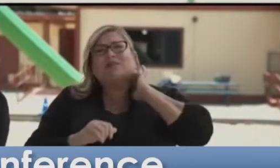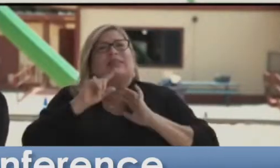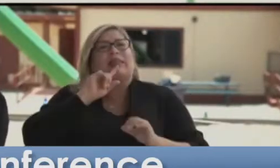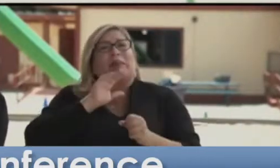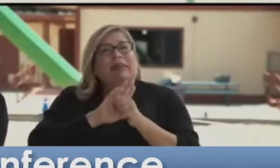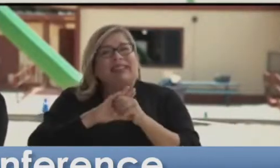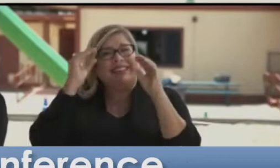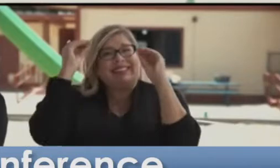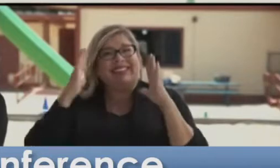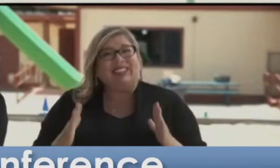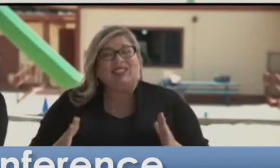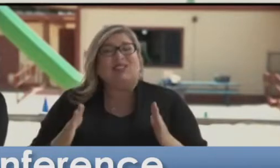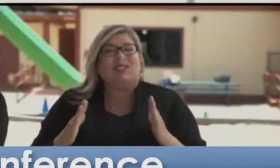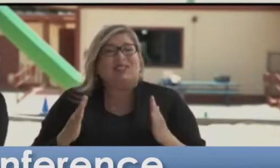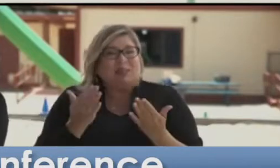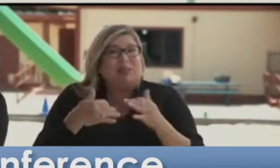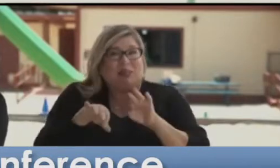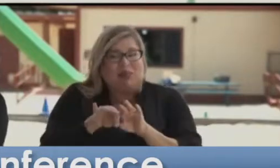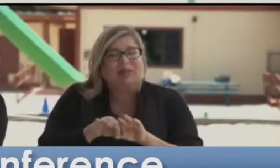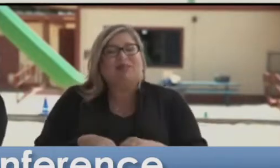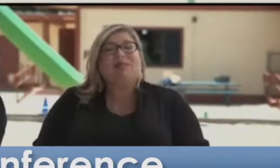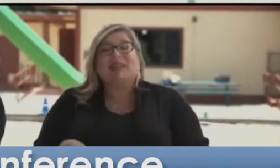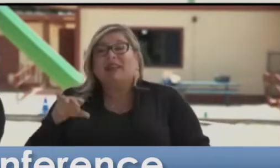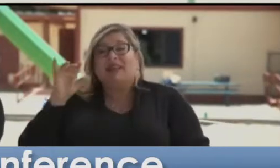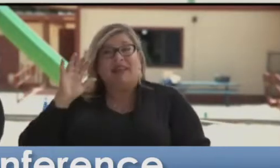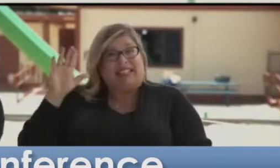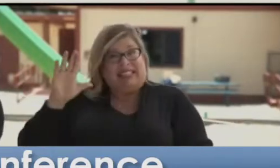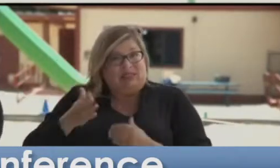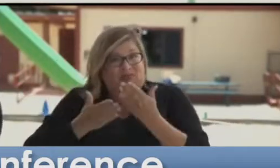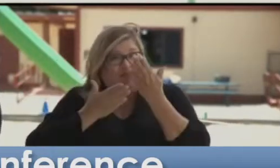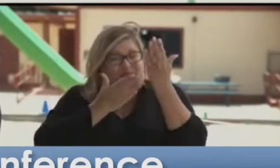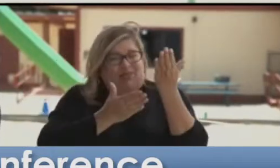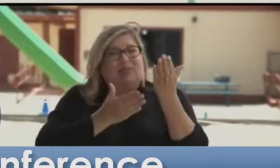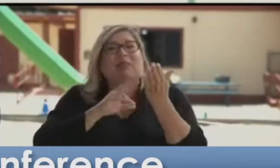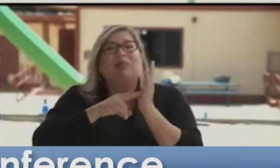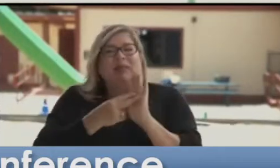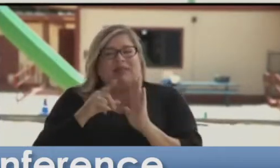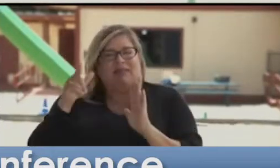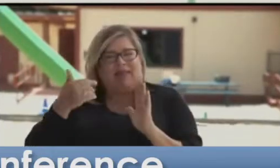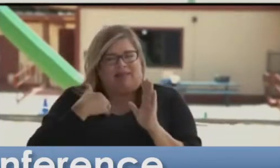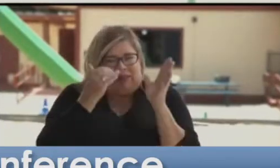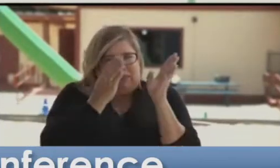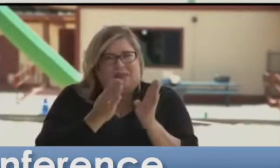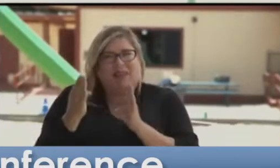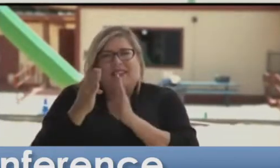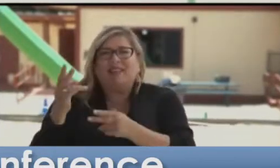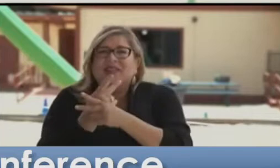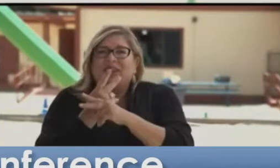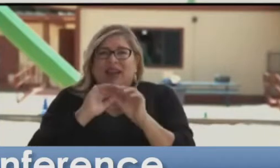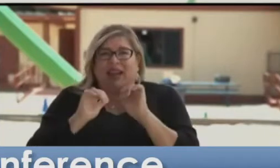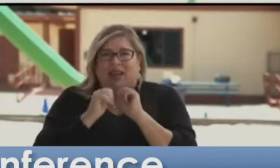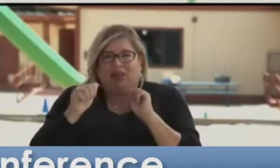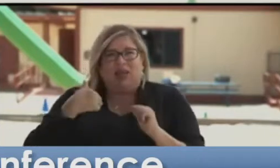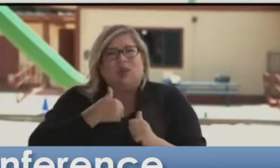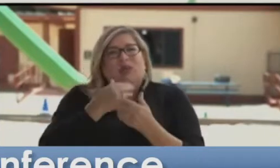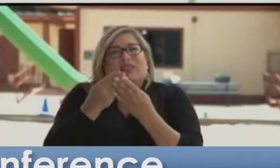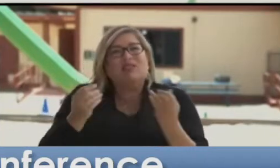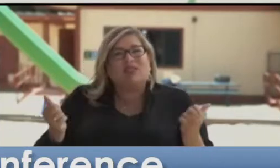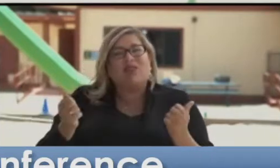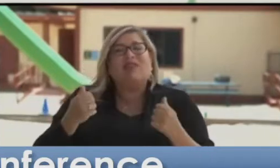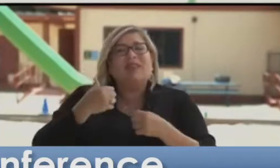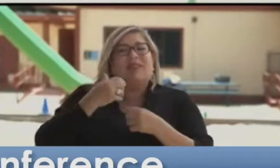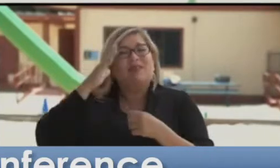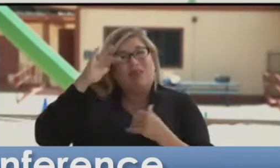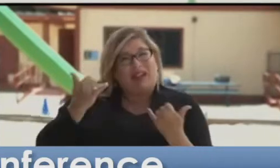and educators. And this package will put forward a strategy to ensure that we not only solve our teacher